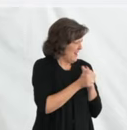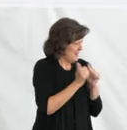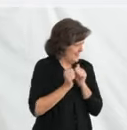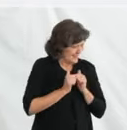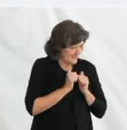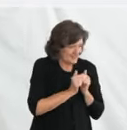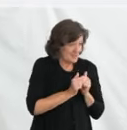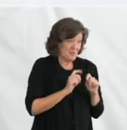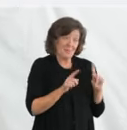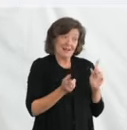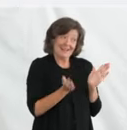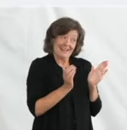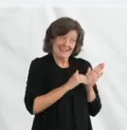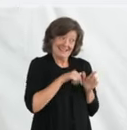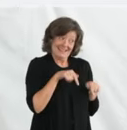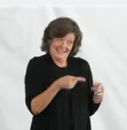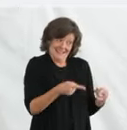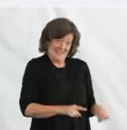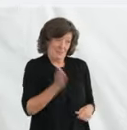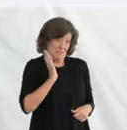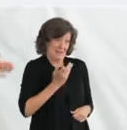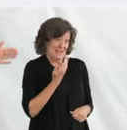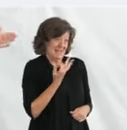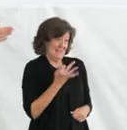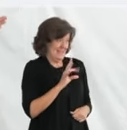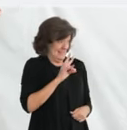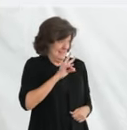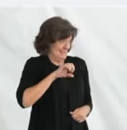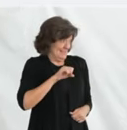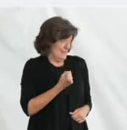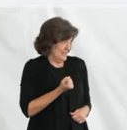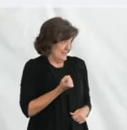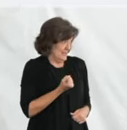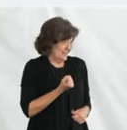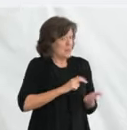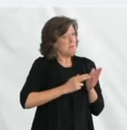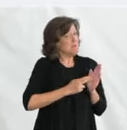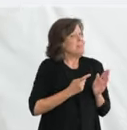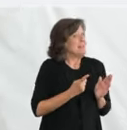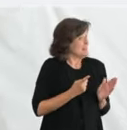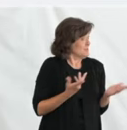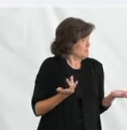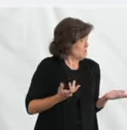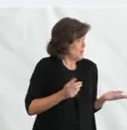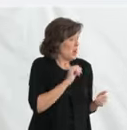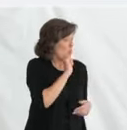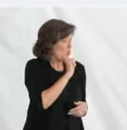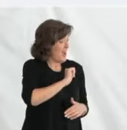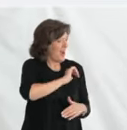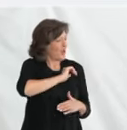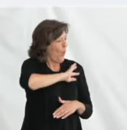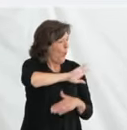the 1970s, so we weren't all going to win.